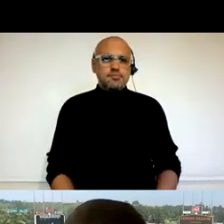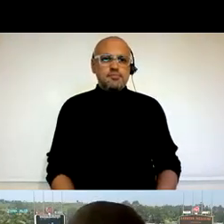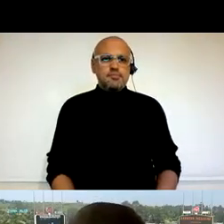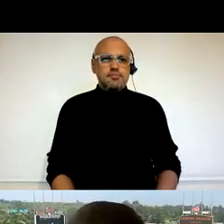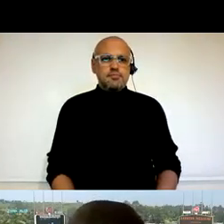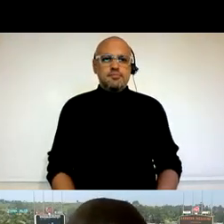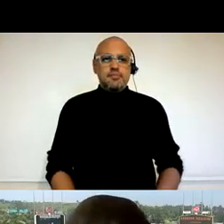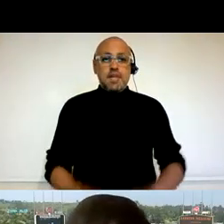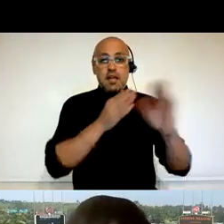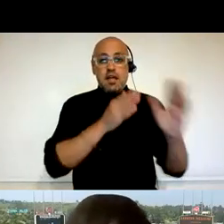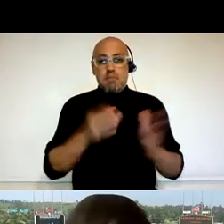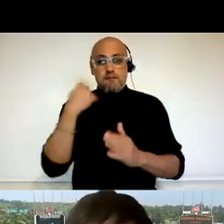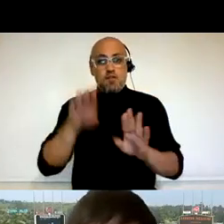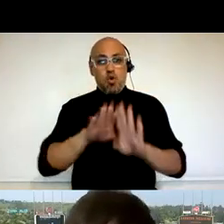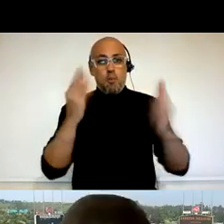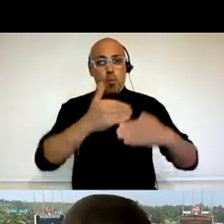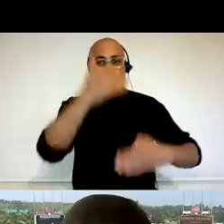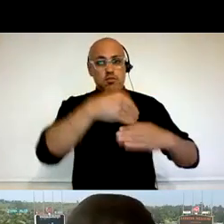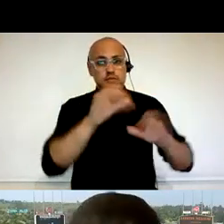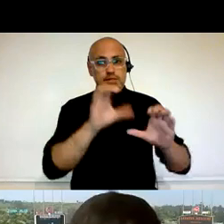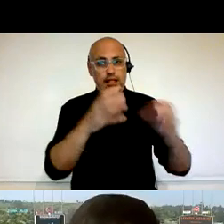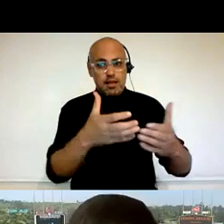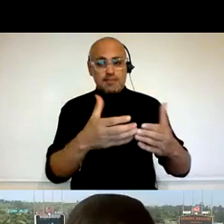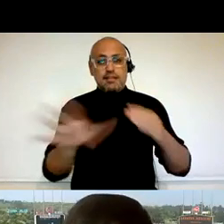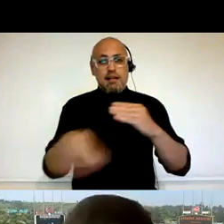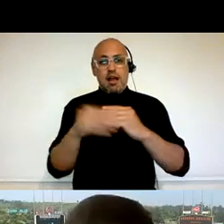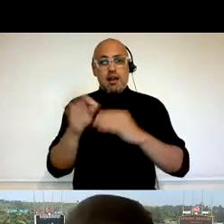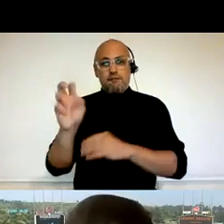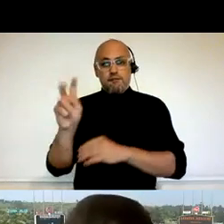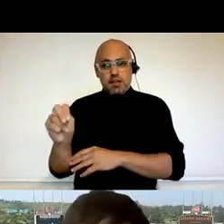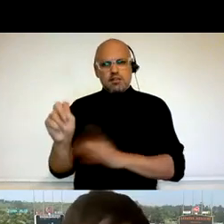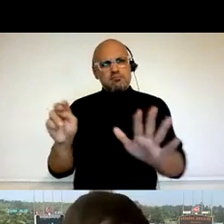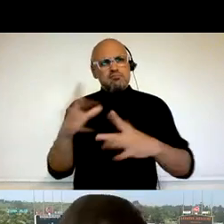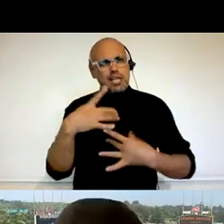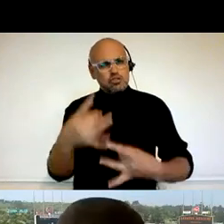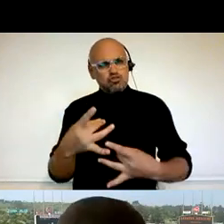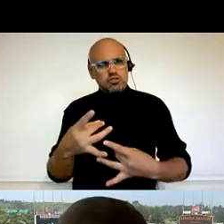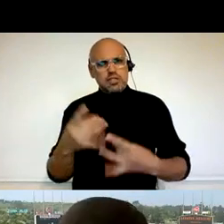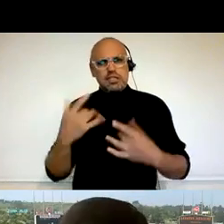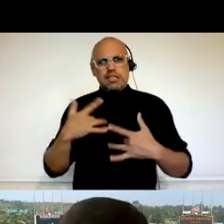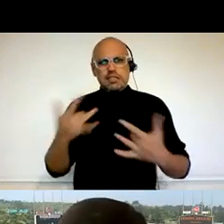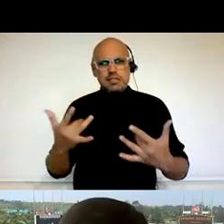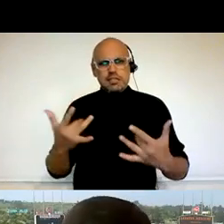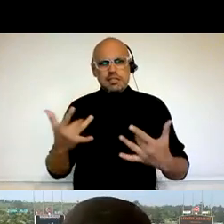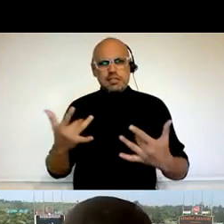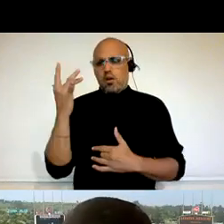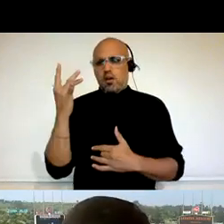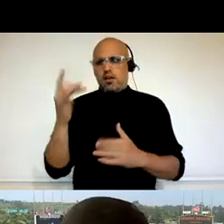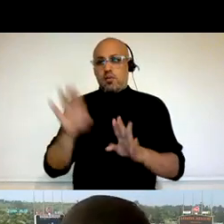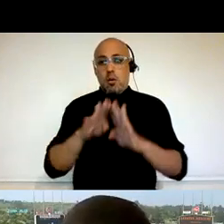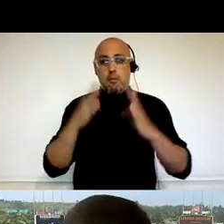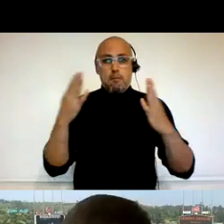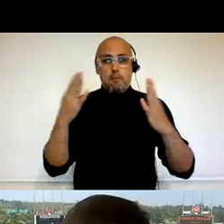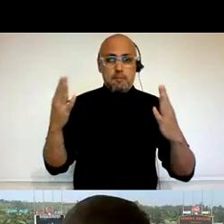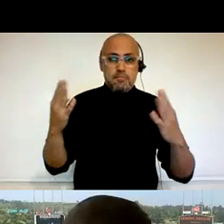What plan do we have to open windows in classrooms and adding fans? It's interesting. Normally, because of we're big energy